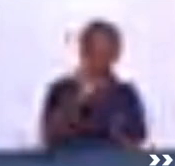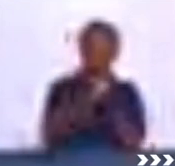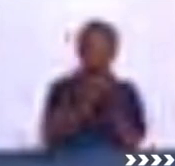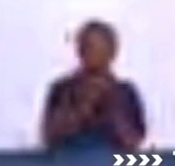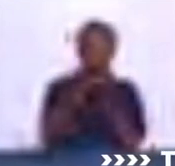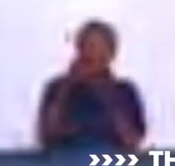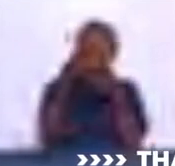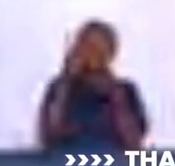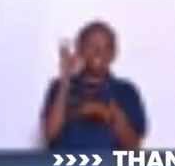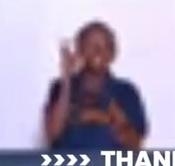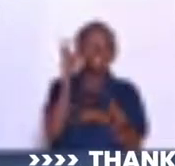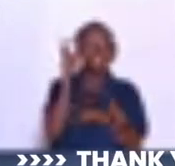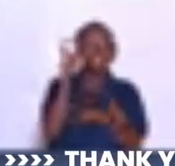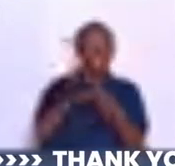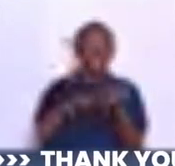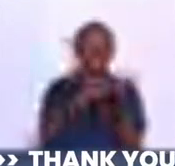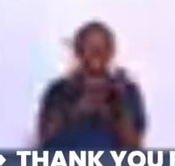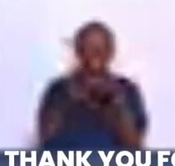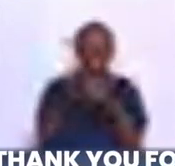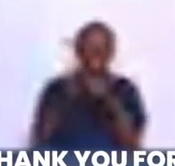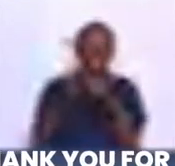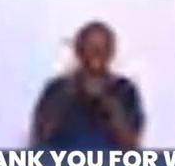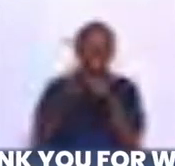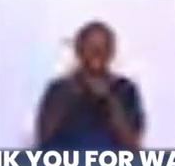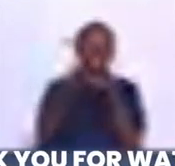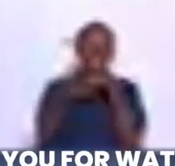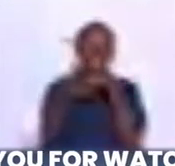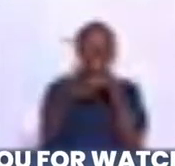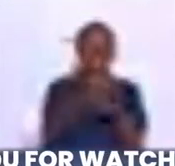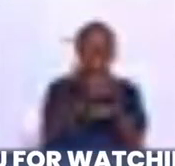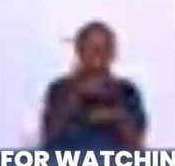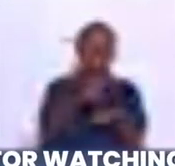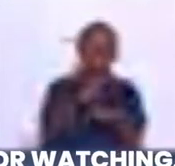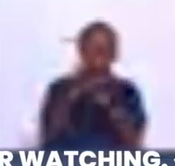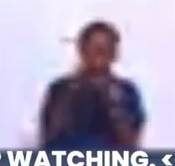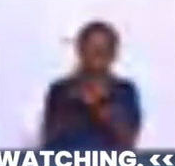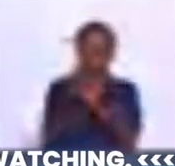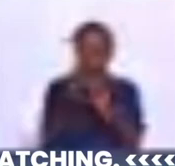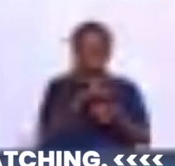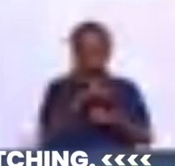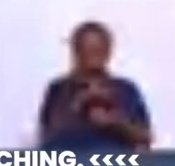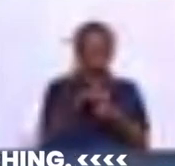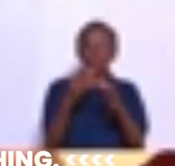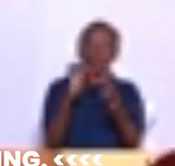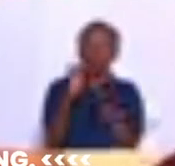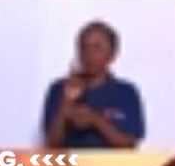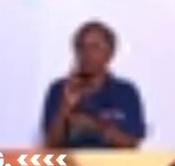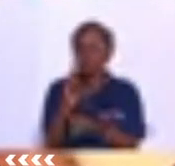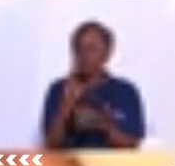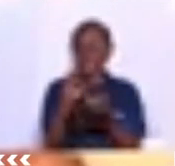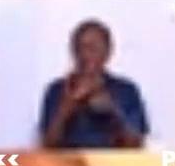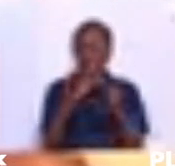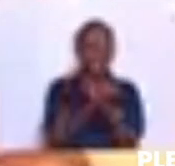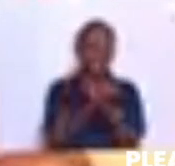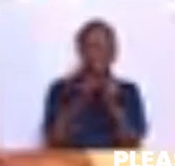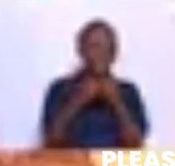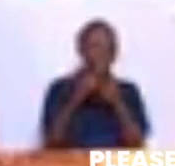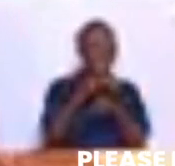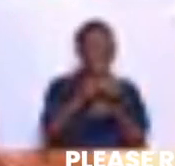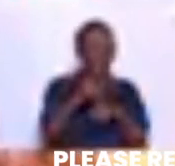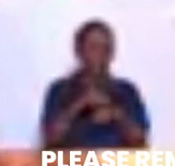when I'm driving about 6 hours or 12 hours, I can drive about even 18 hours, I don't want to